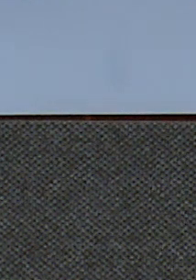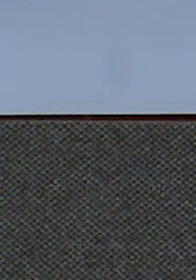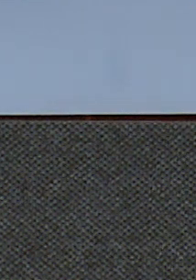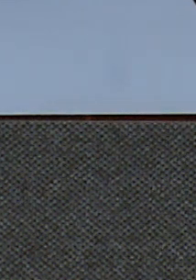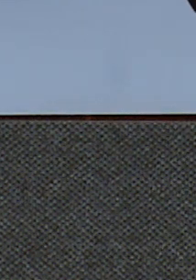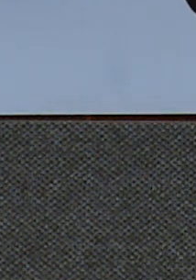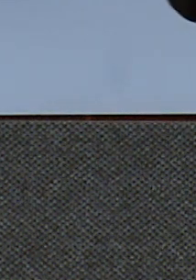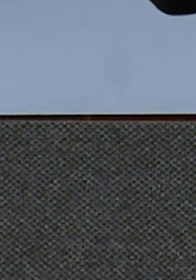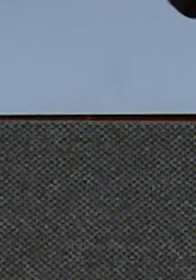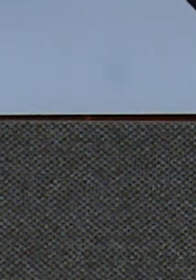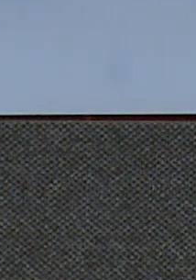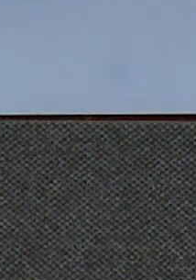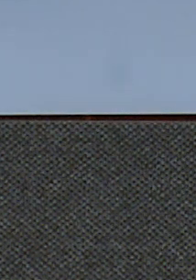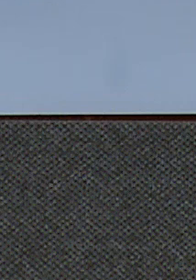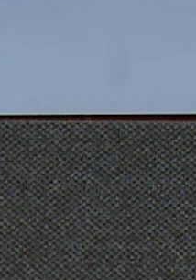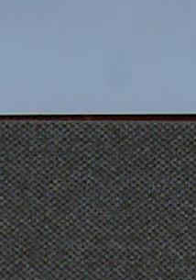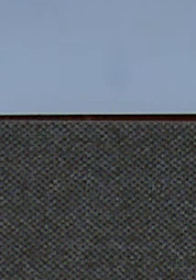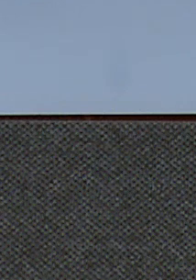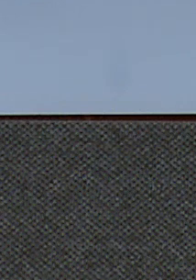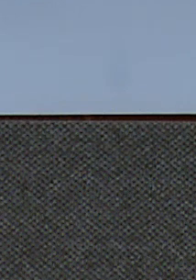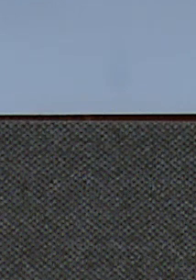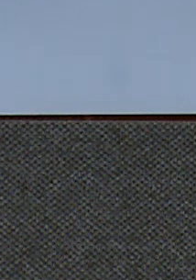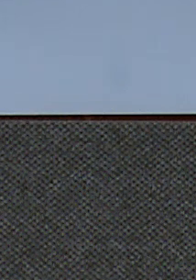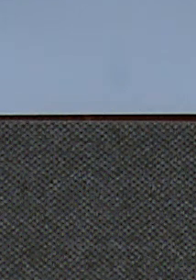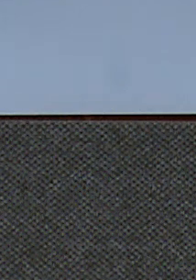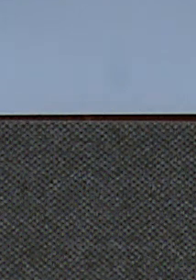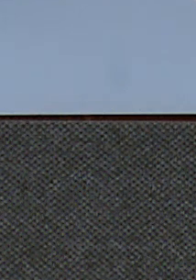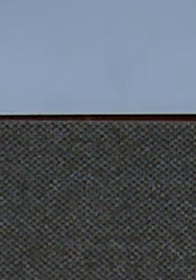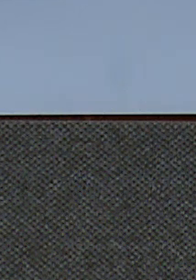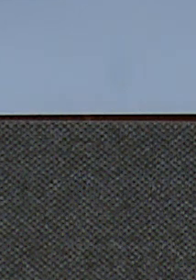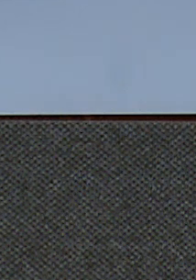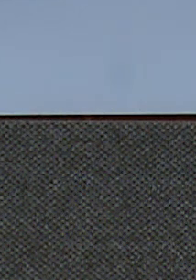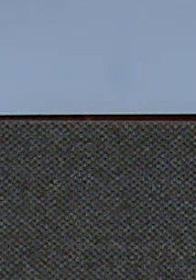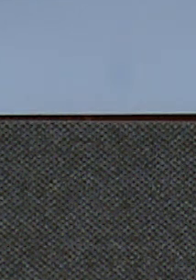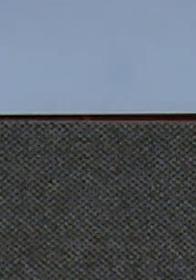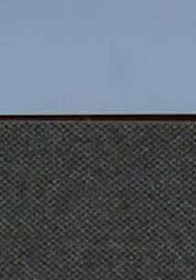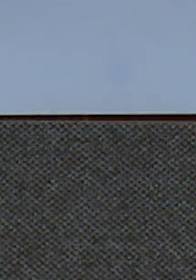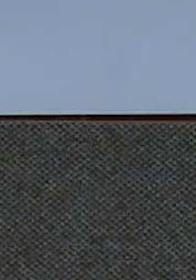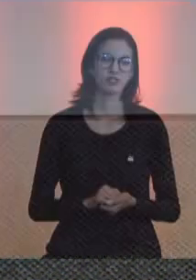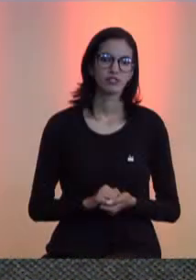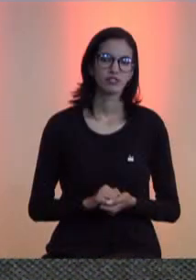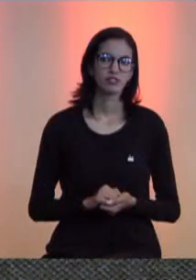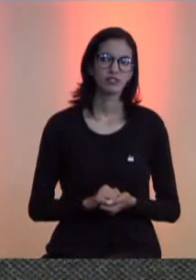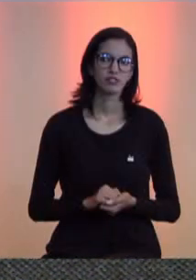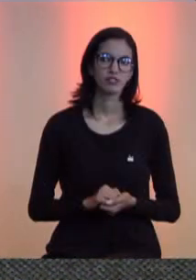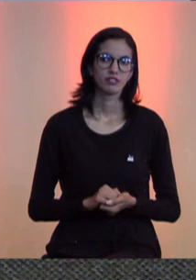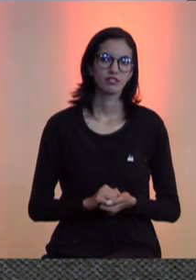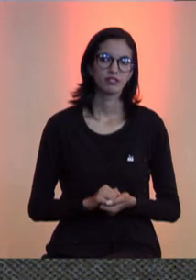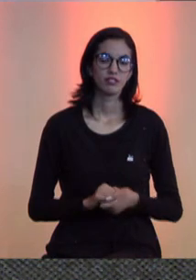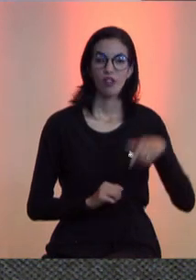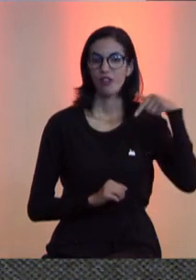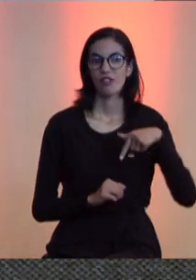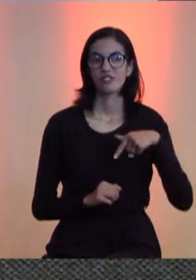Sábado. We dress up well. Nos vestimos bien. We eat special food. Tenemos comida